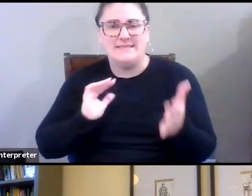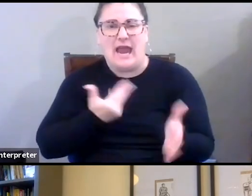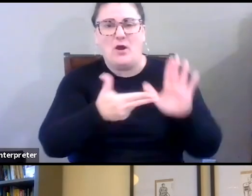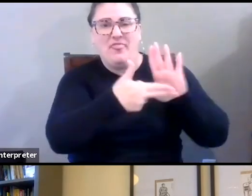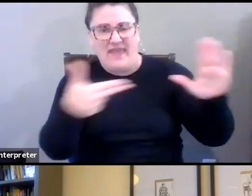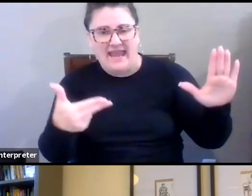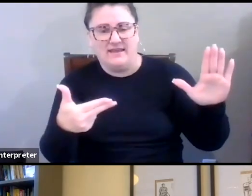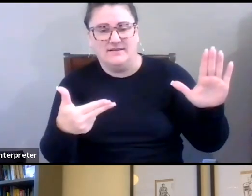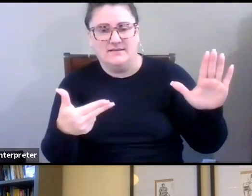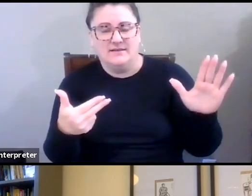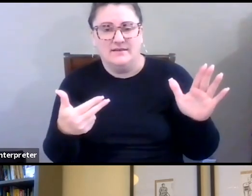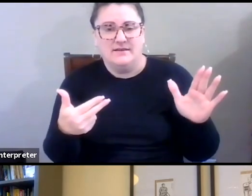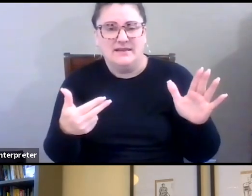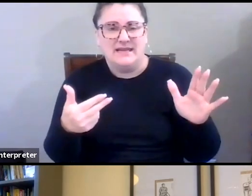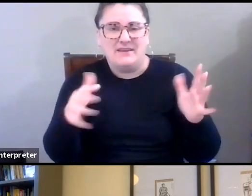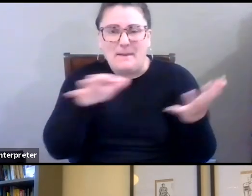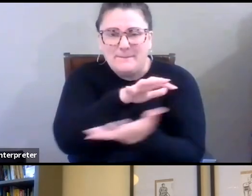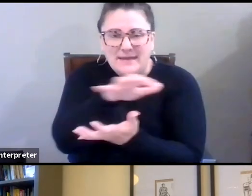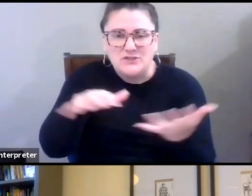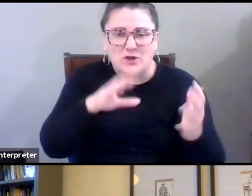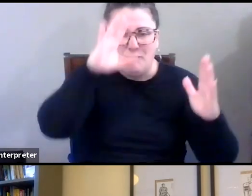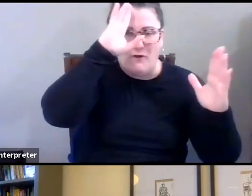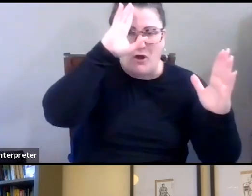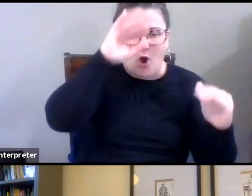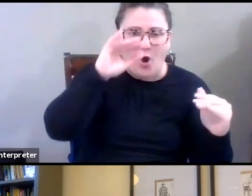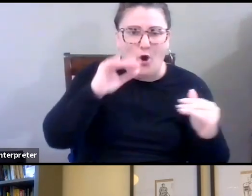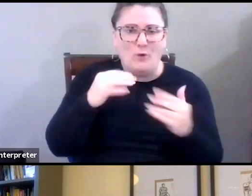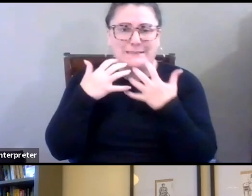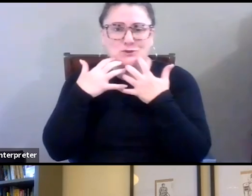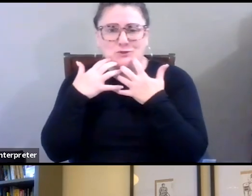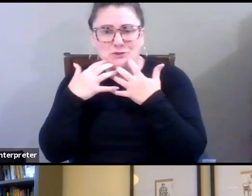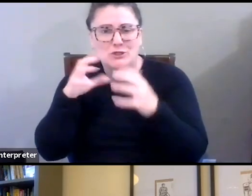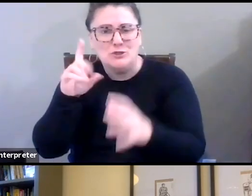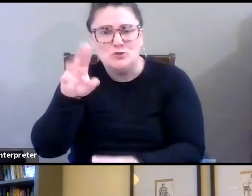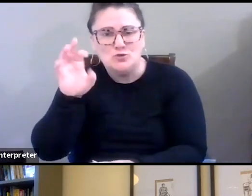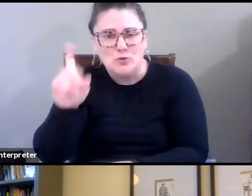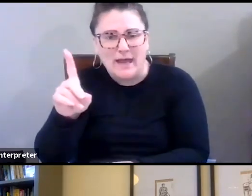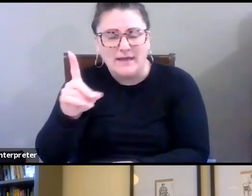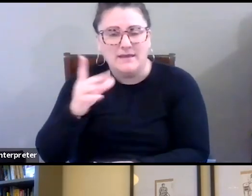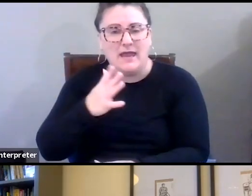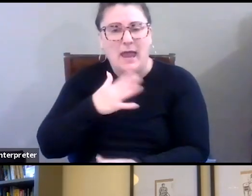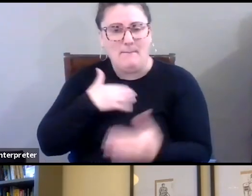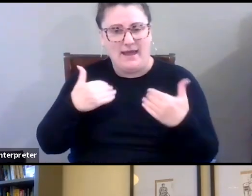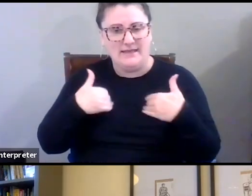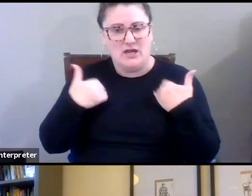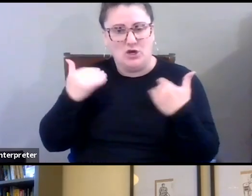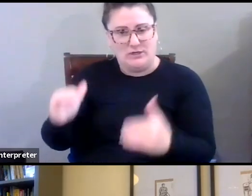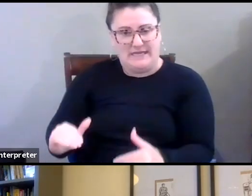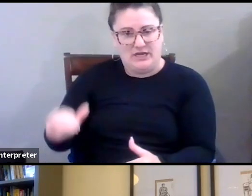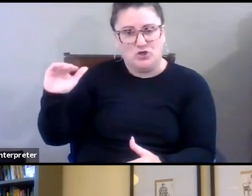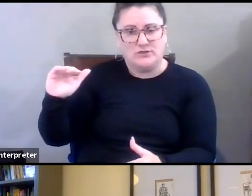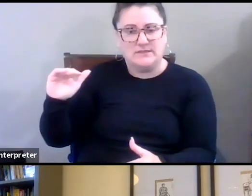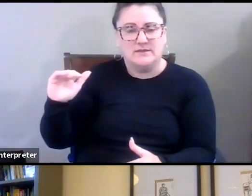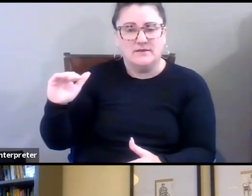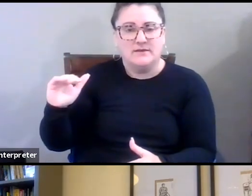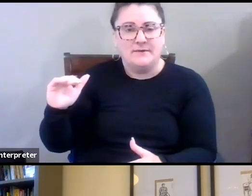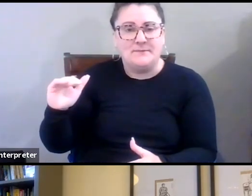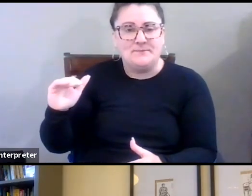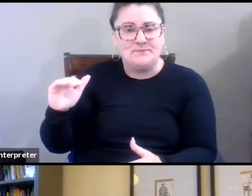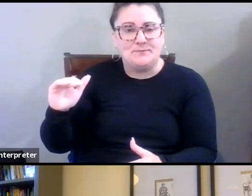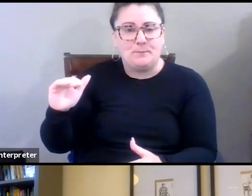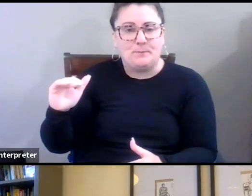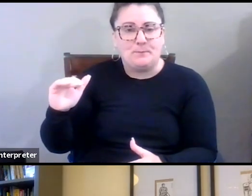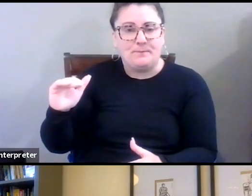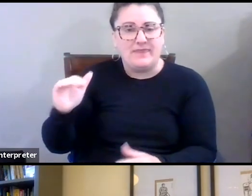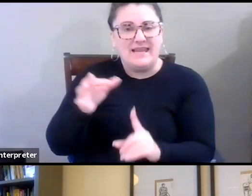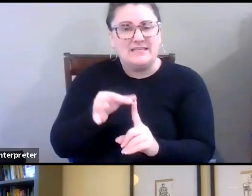gonna be? With the sort of mixture of hope and dread, I would say, in my younger years, which then,